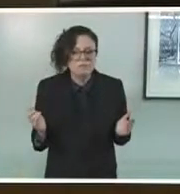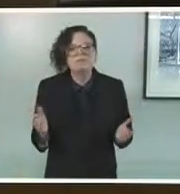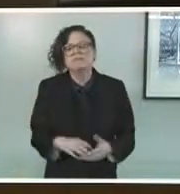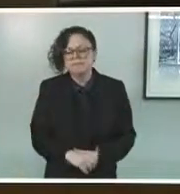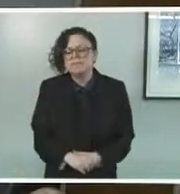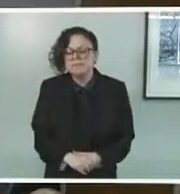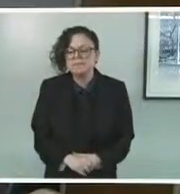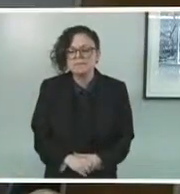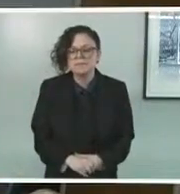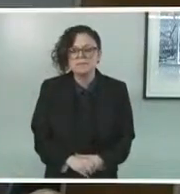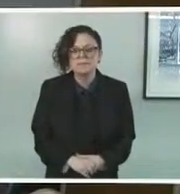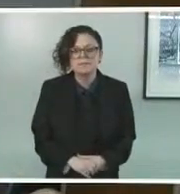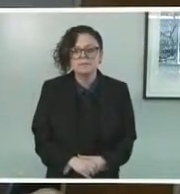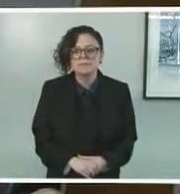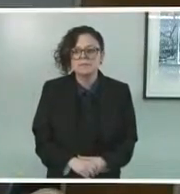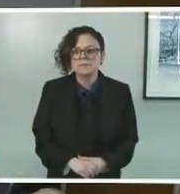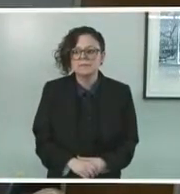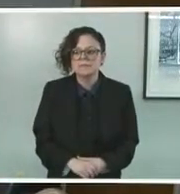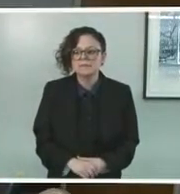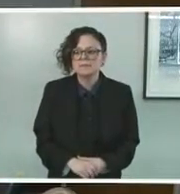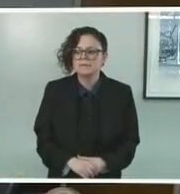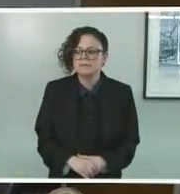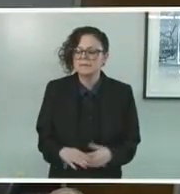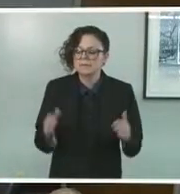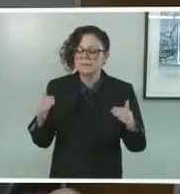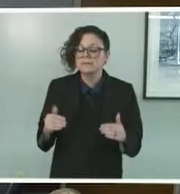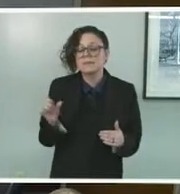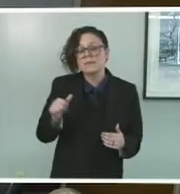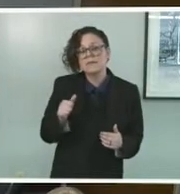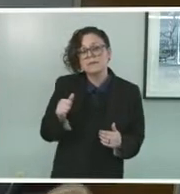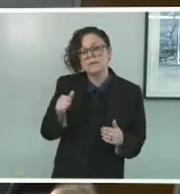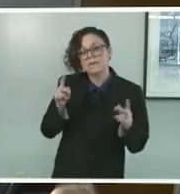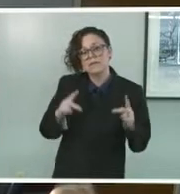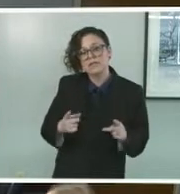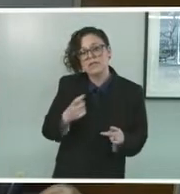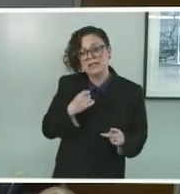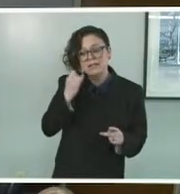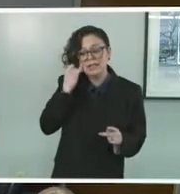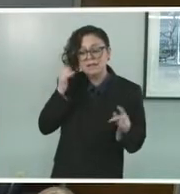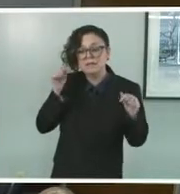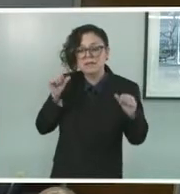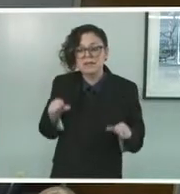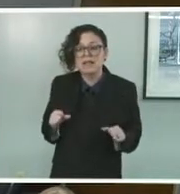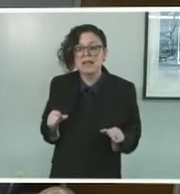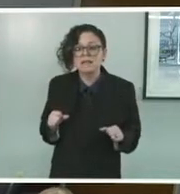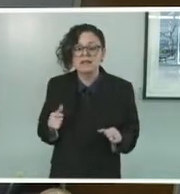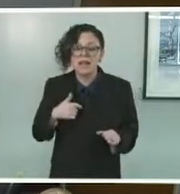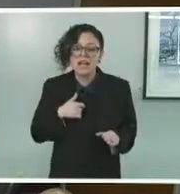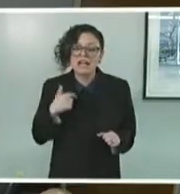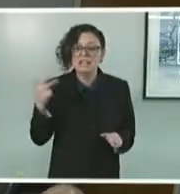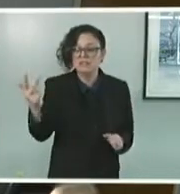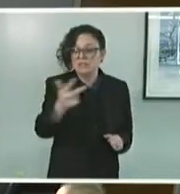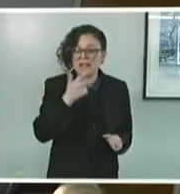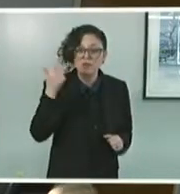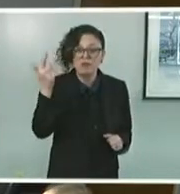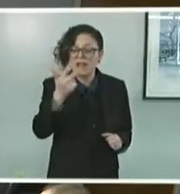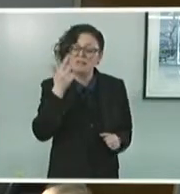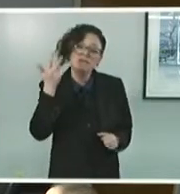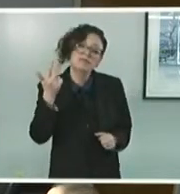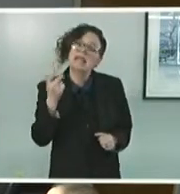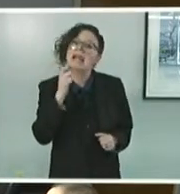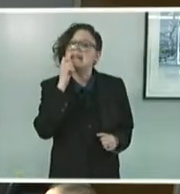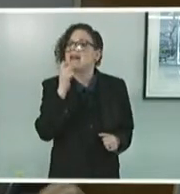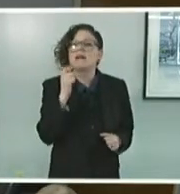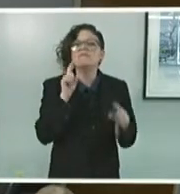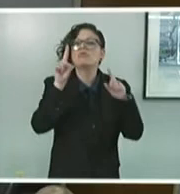Okay, excellent. Person asks if they can just drive around without going anywhere to get out of the